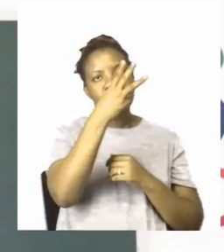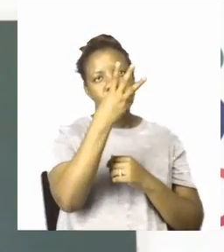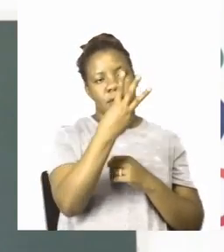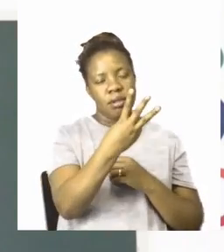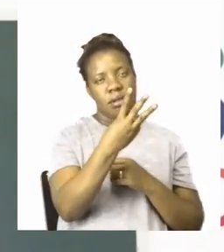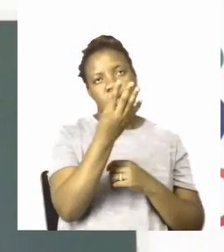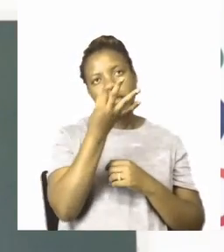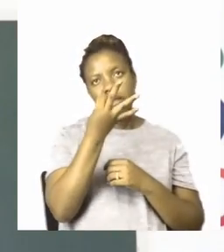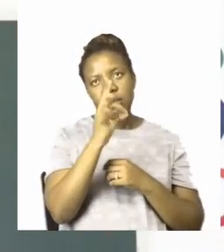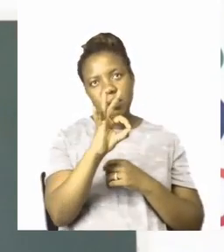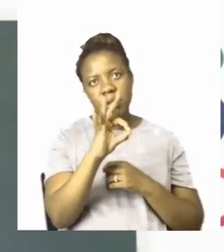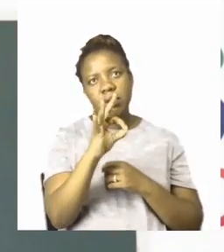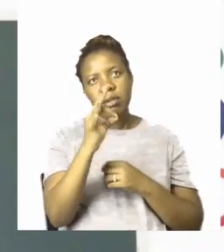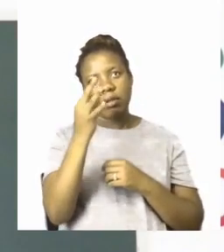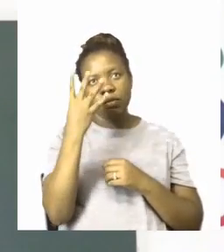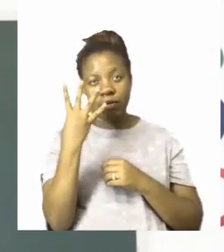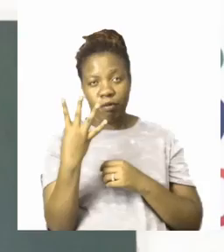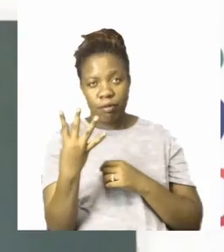that